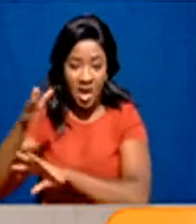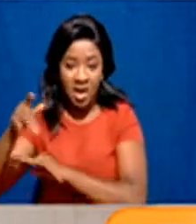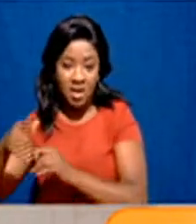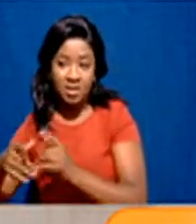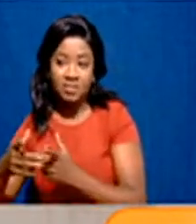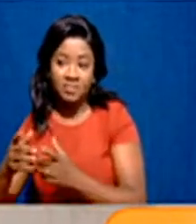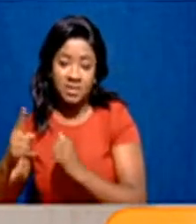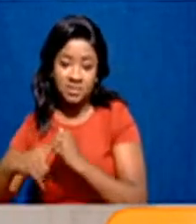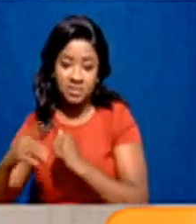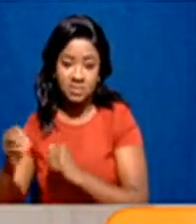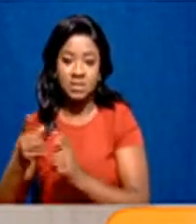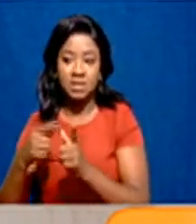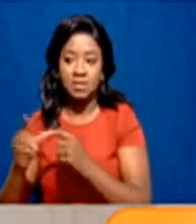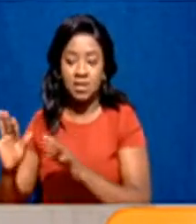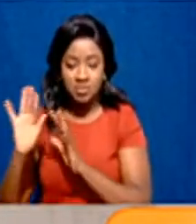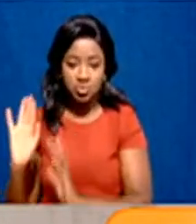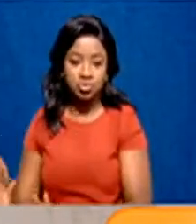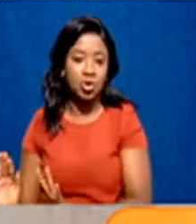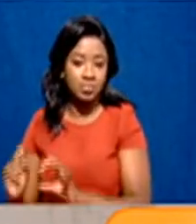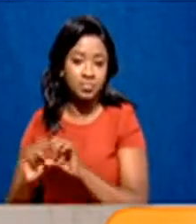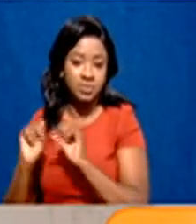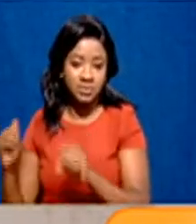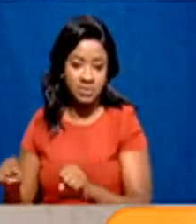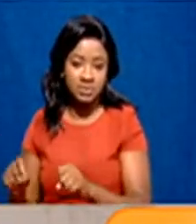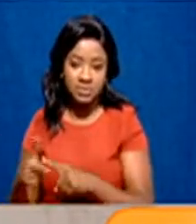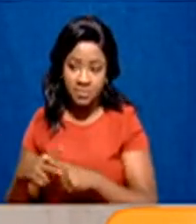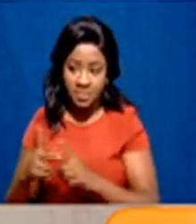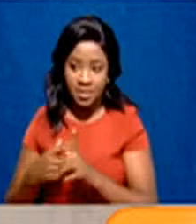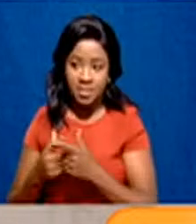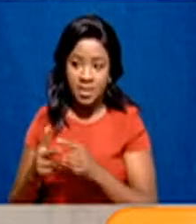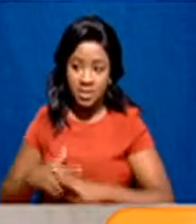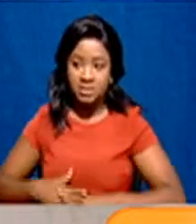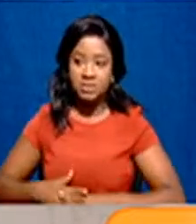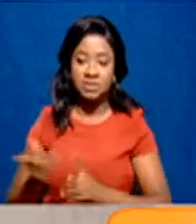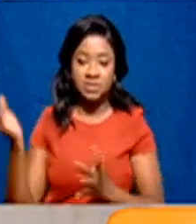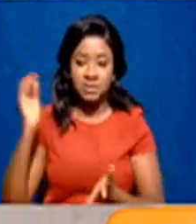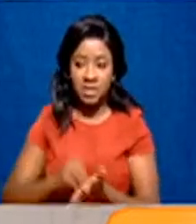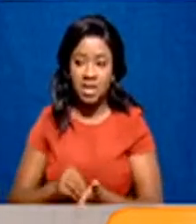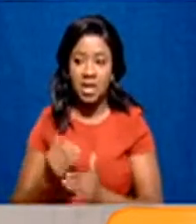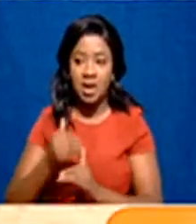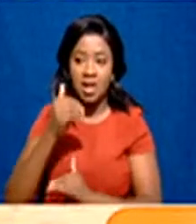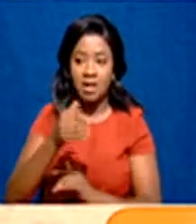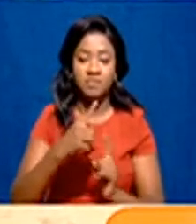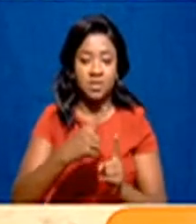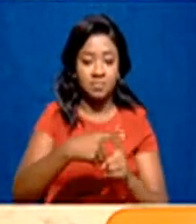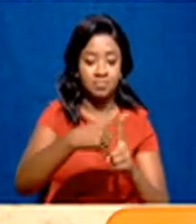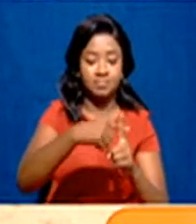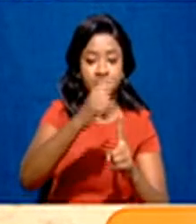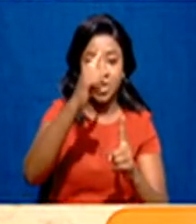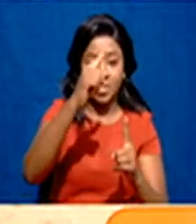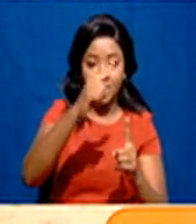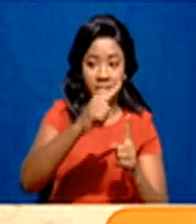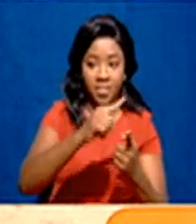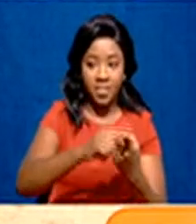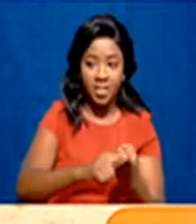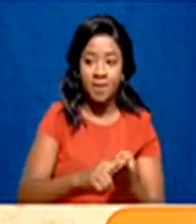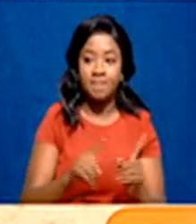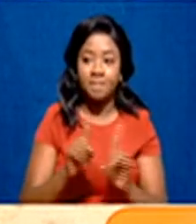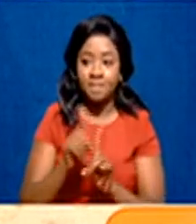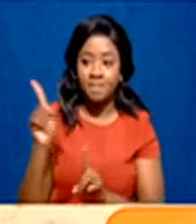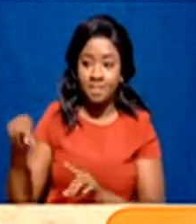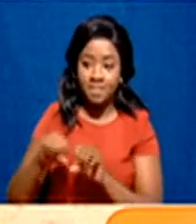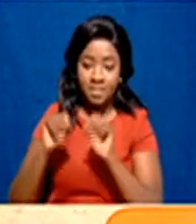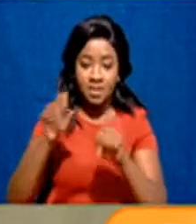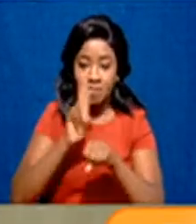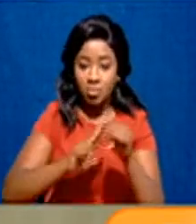it automatically stops the system and restarts it when the temperature goes down. So this system is also powered by